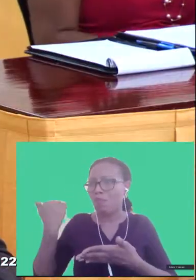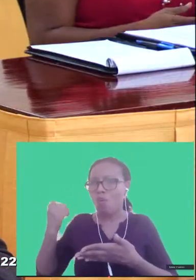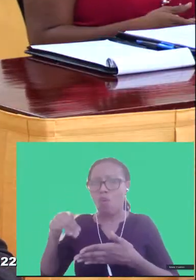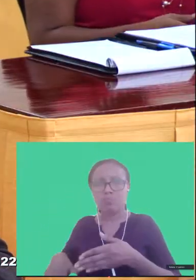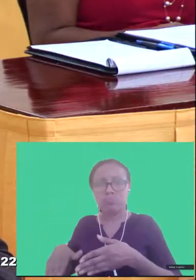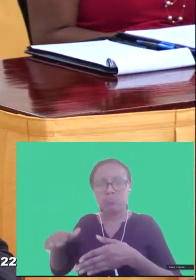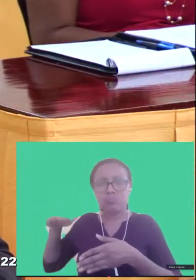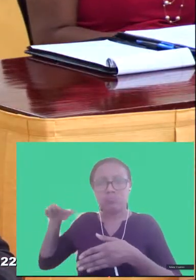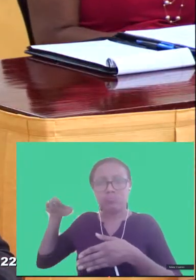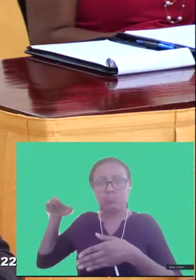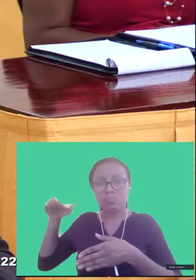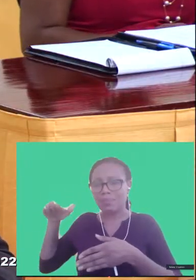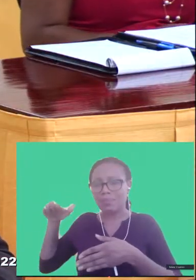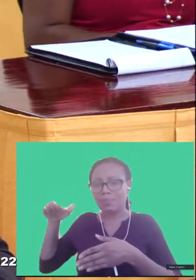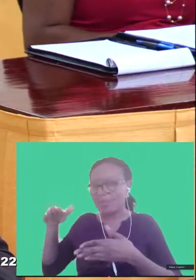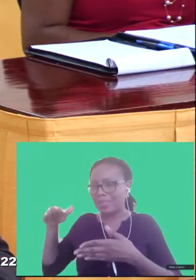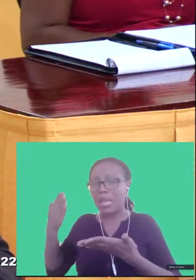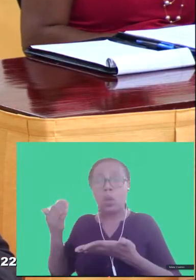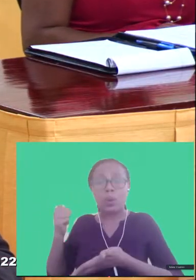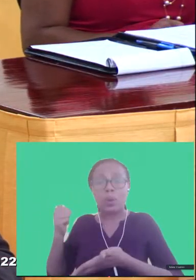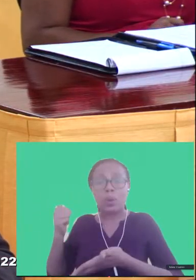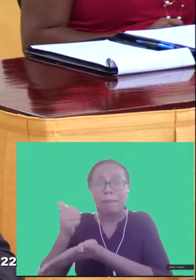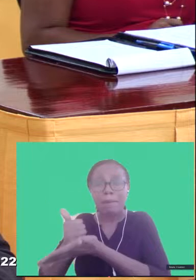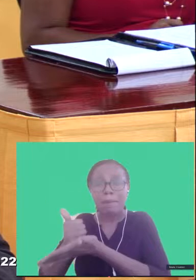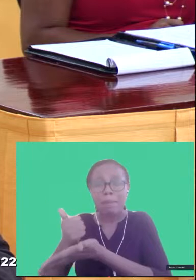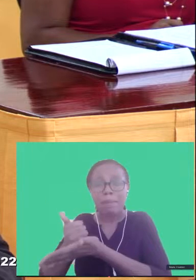of it. So